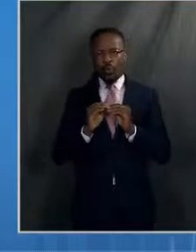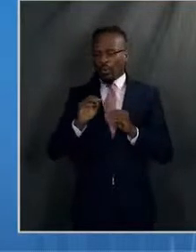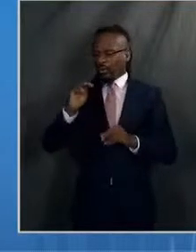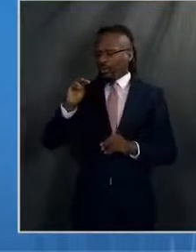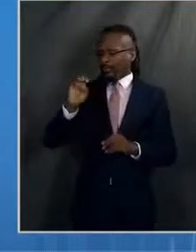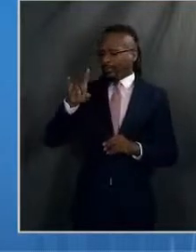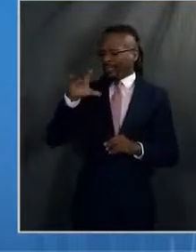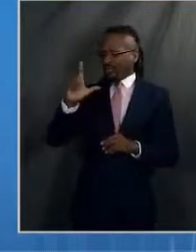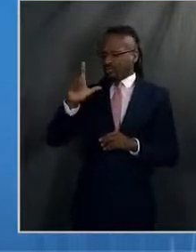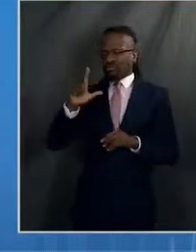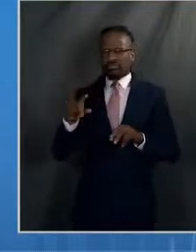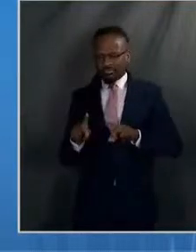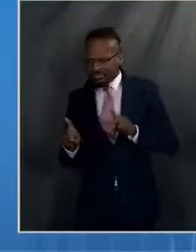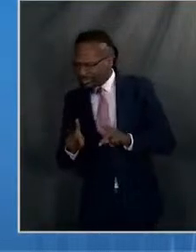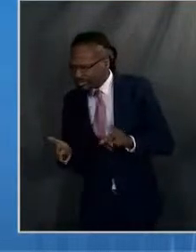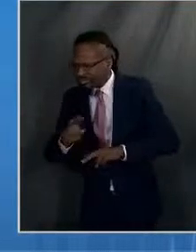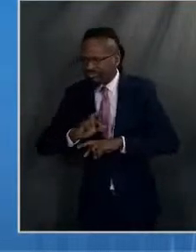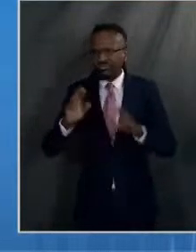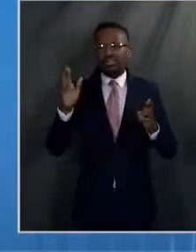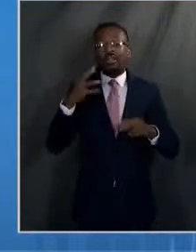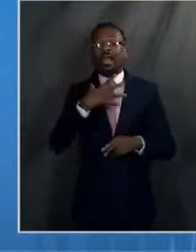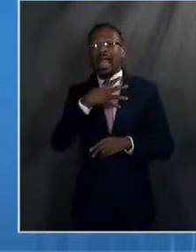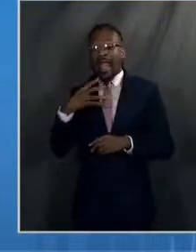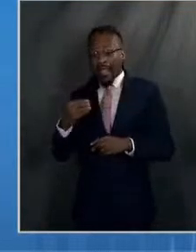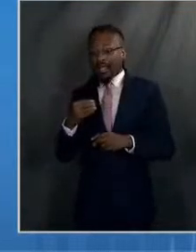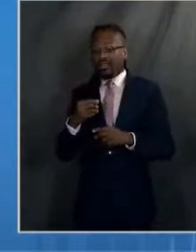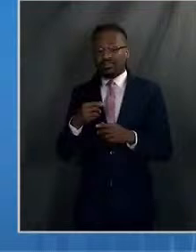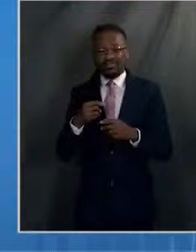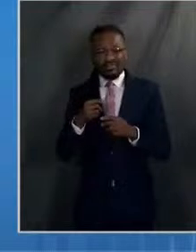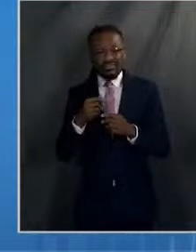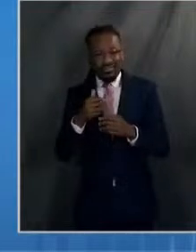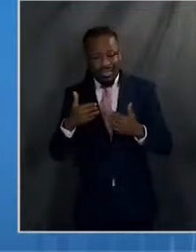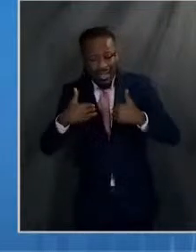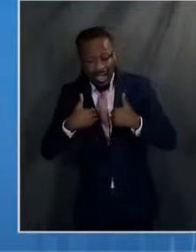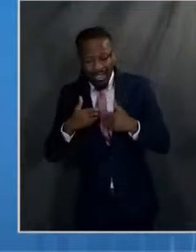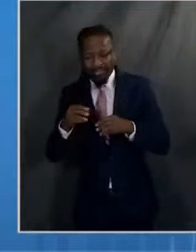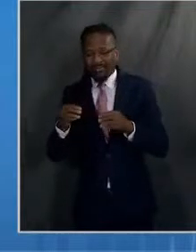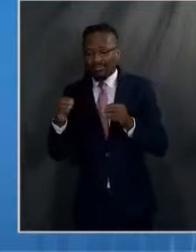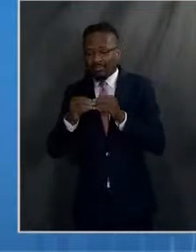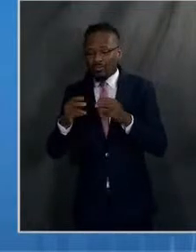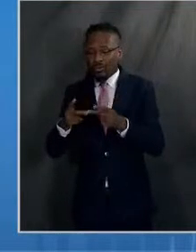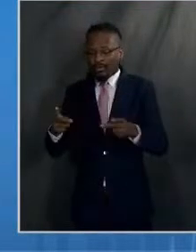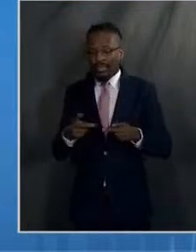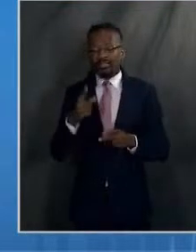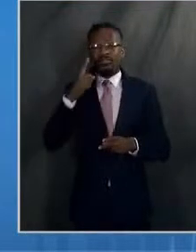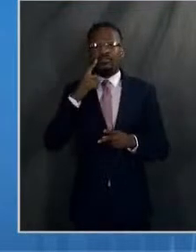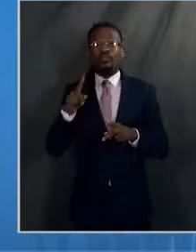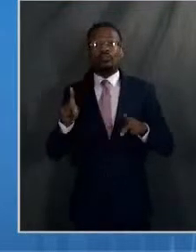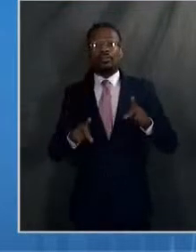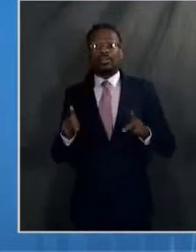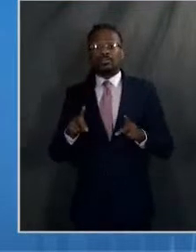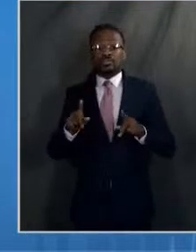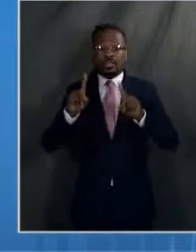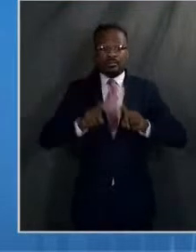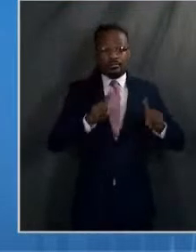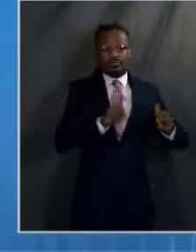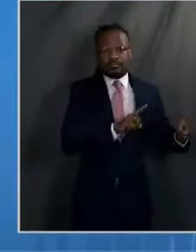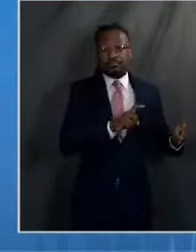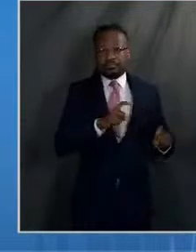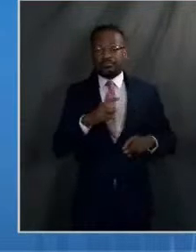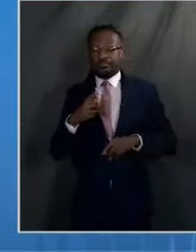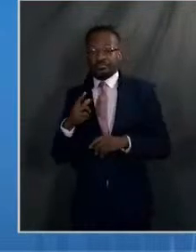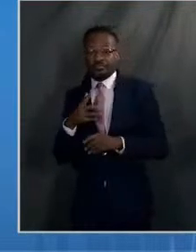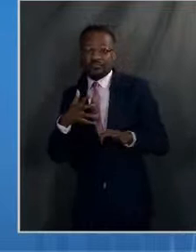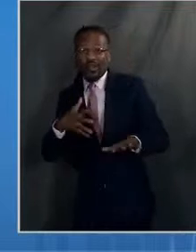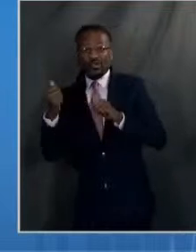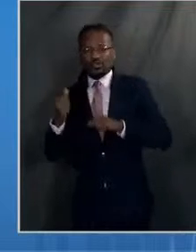need to create more places where Americans can get vaccinated. The president set a goal to deliver 100 million shots